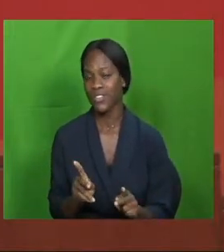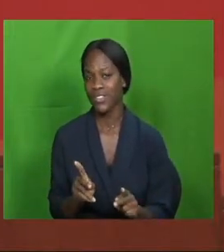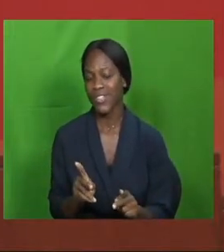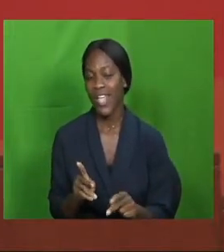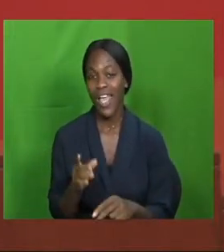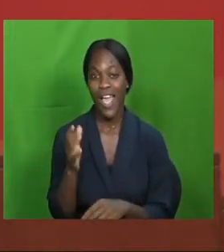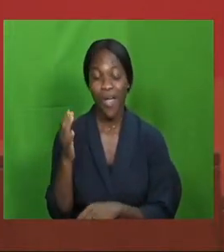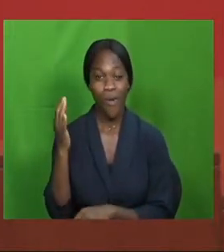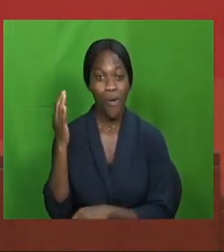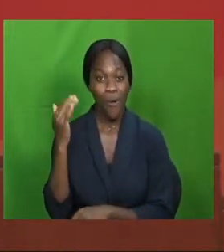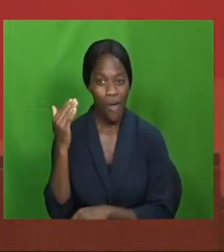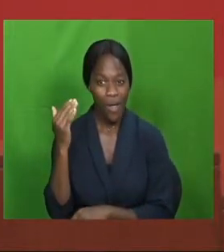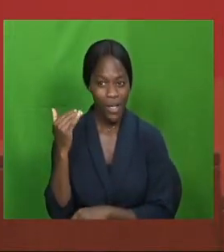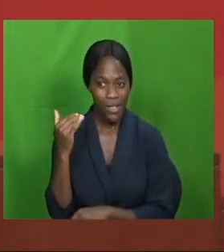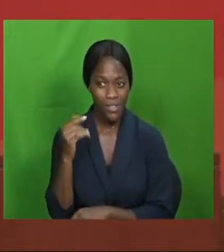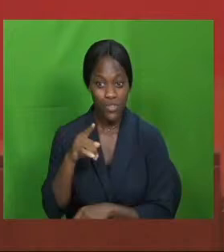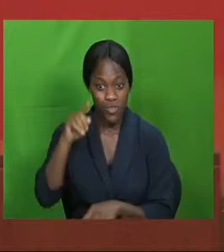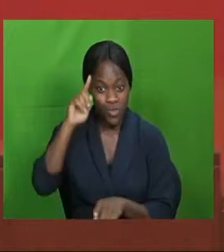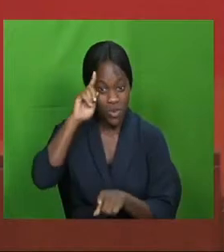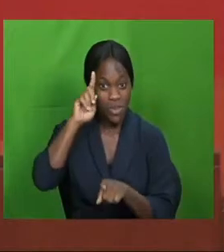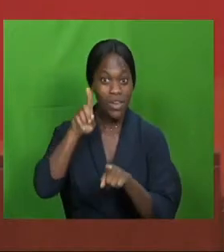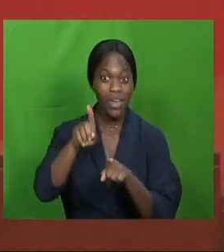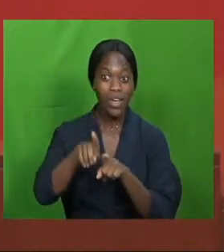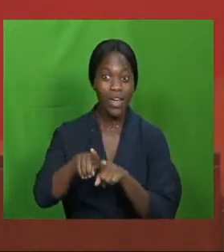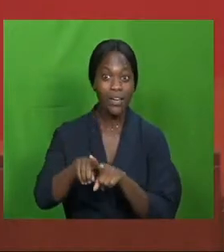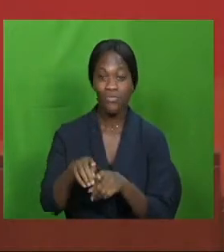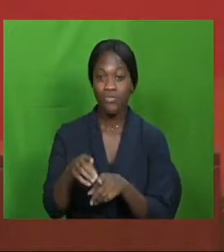because you have been with me for a long time.